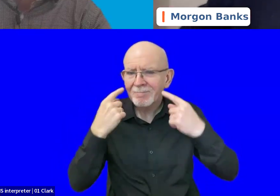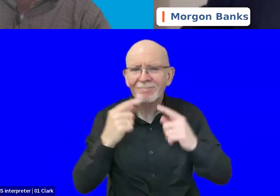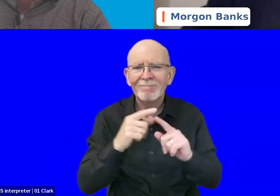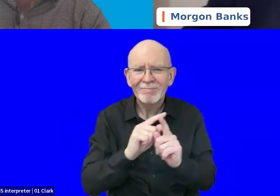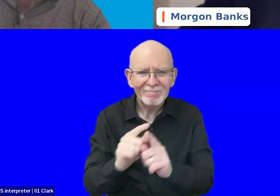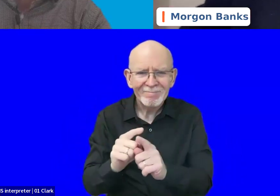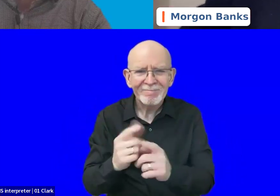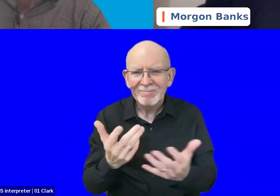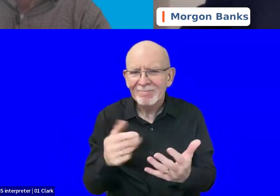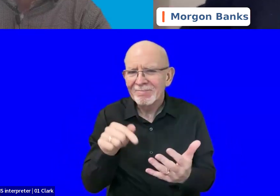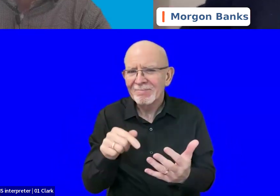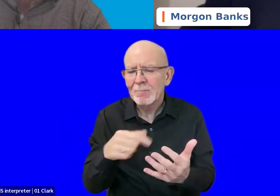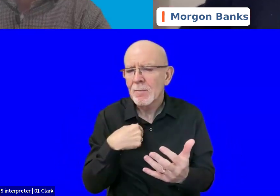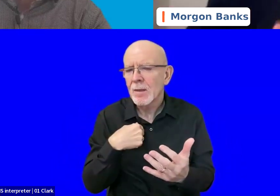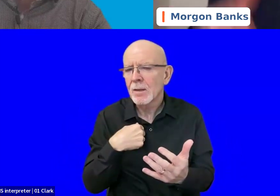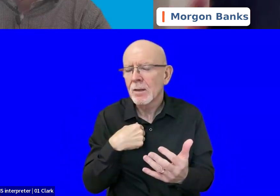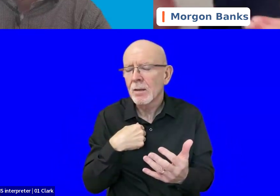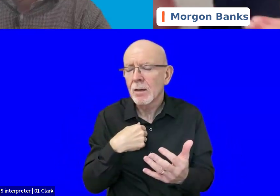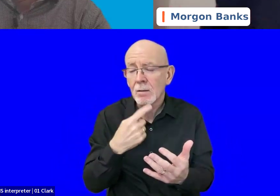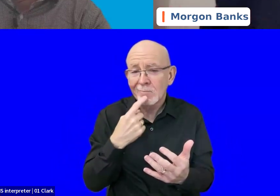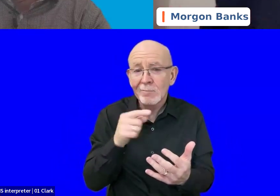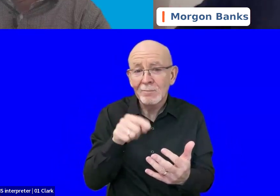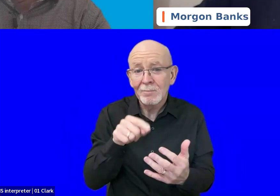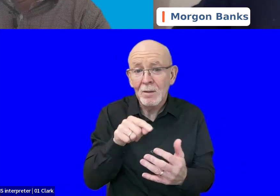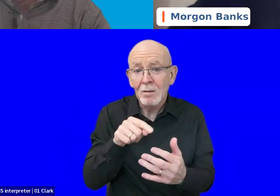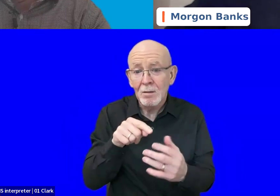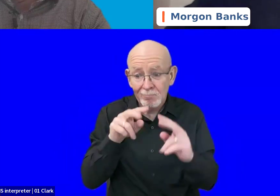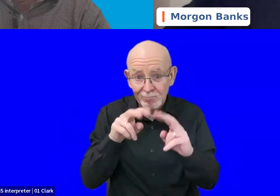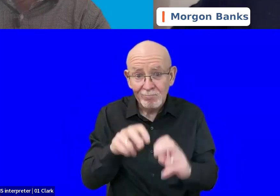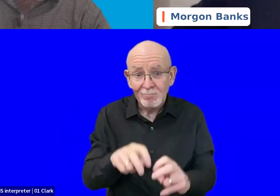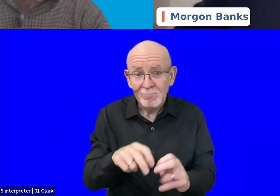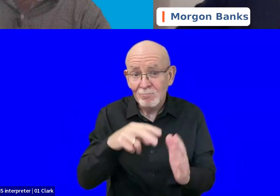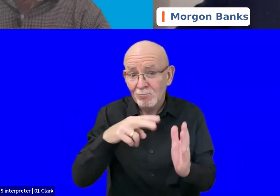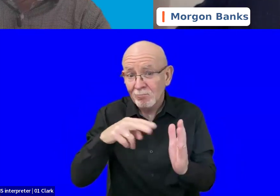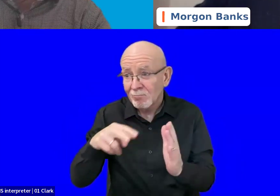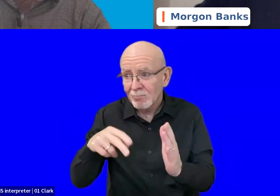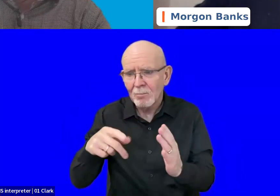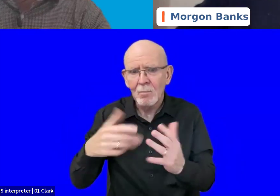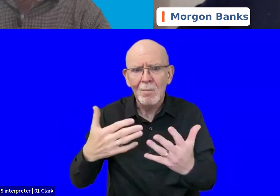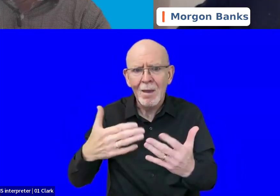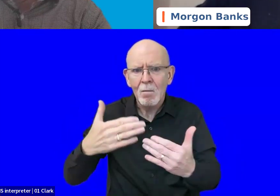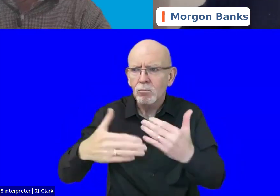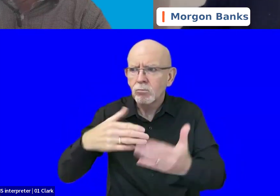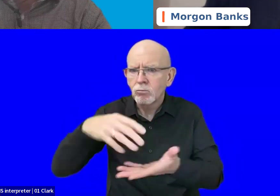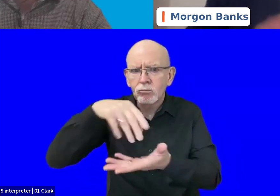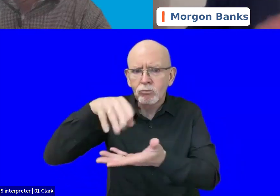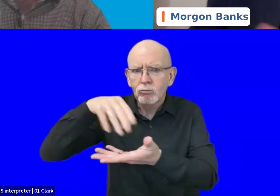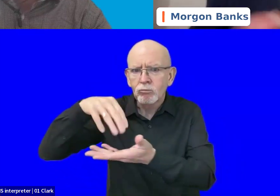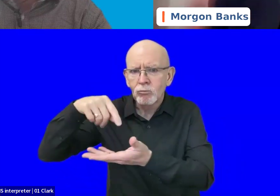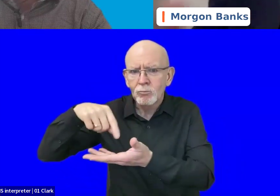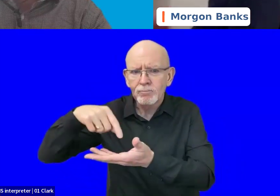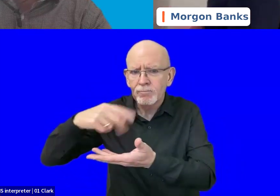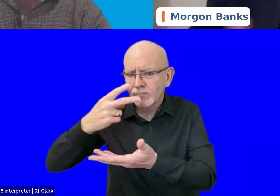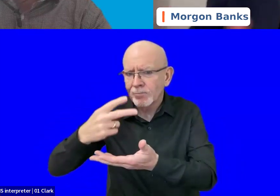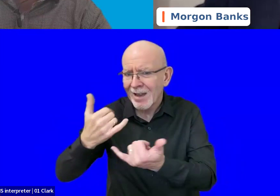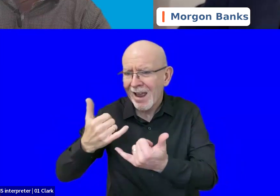processing. It's under review. The review is under review, and hopefully will be publicly available soon. But if you do want to email